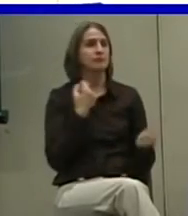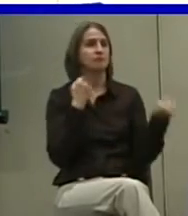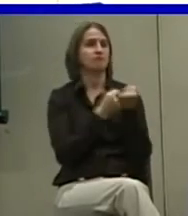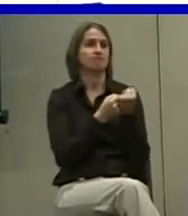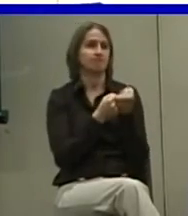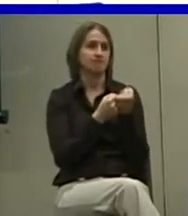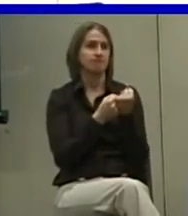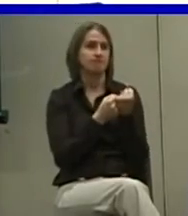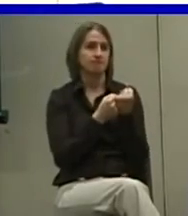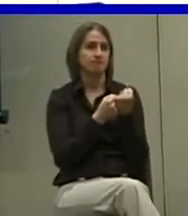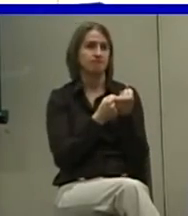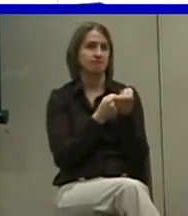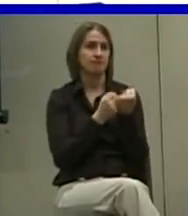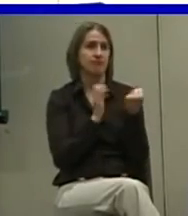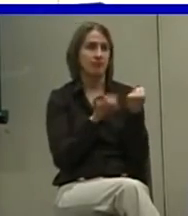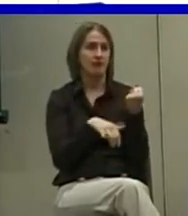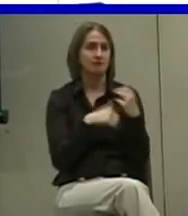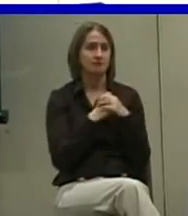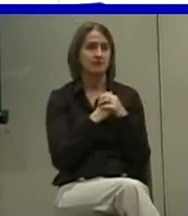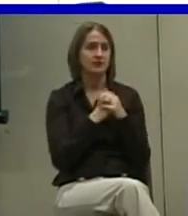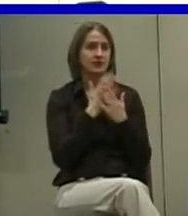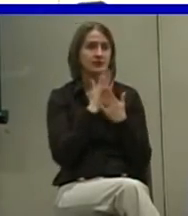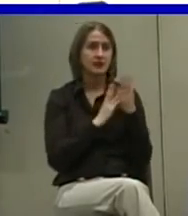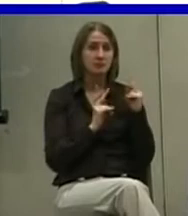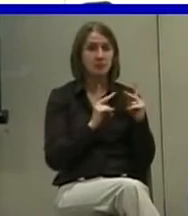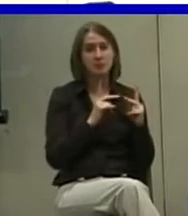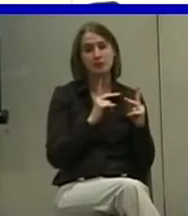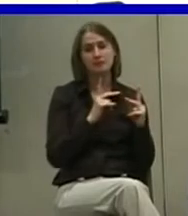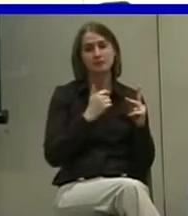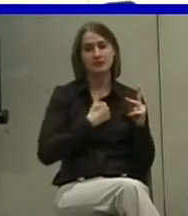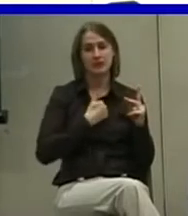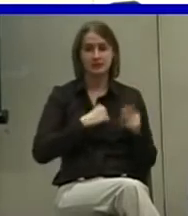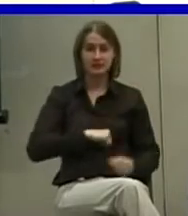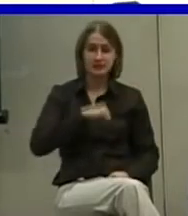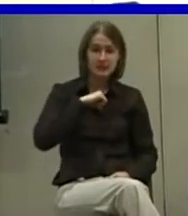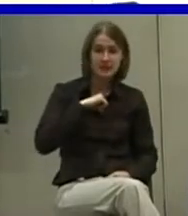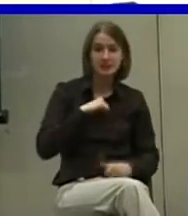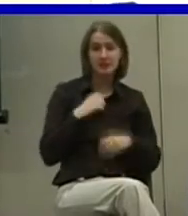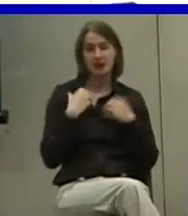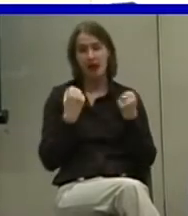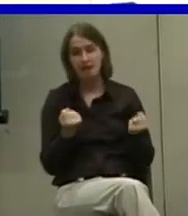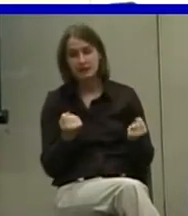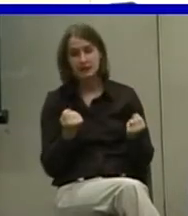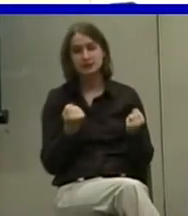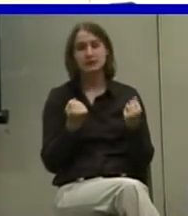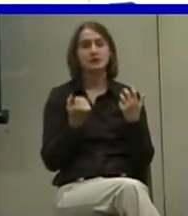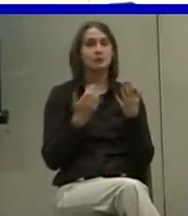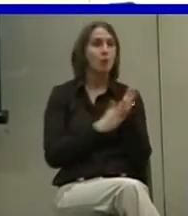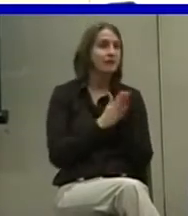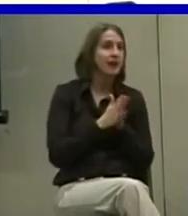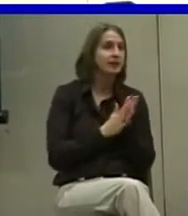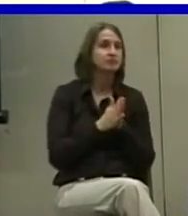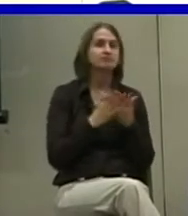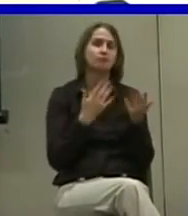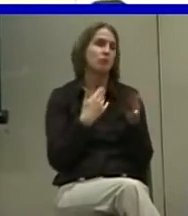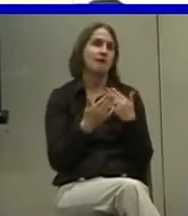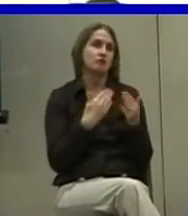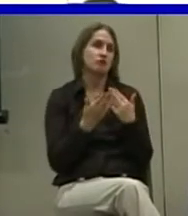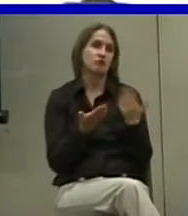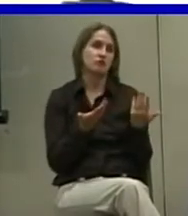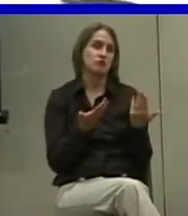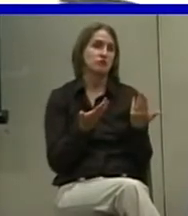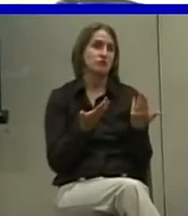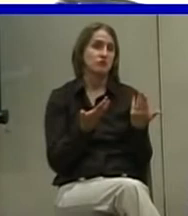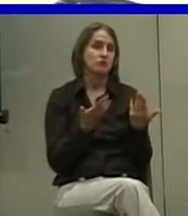reinforcer. Some people like to call it self-esteem, some people like to call it confidence, some people like to call it motivation, whatever you want to call it.